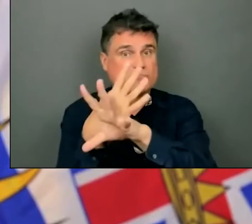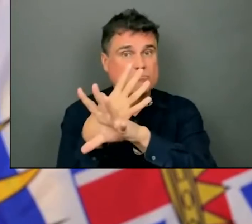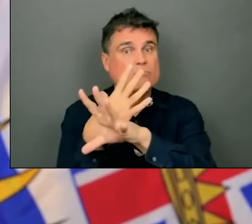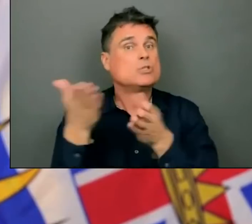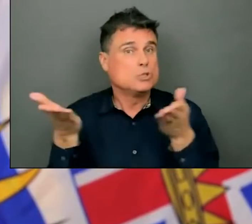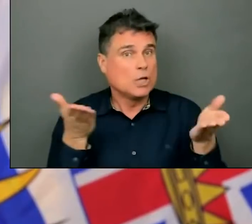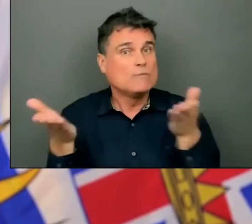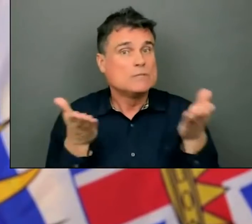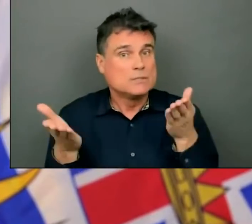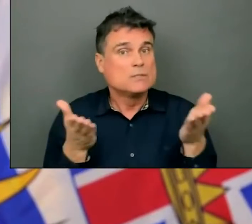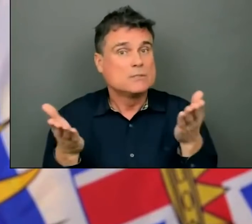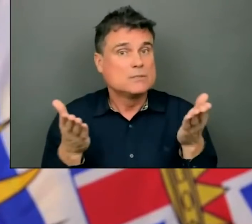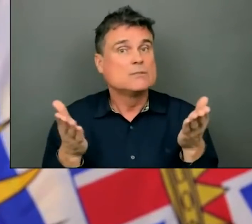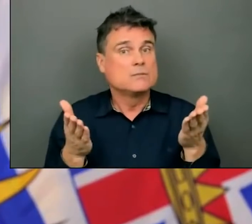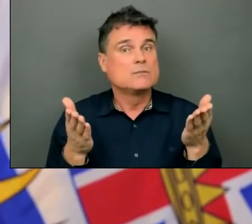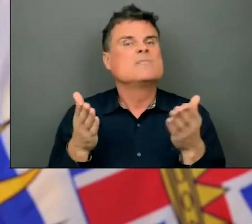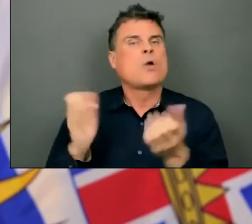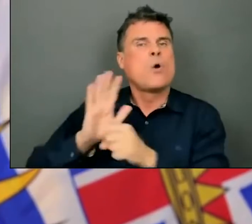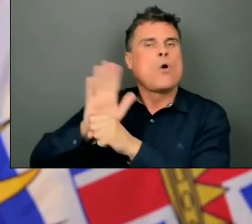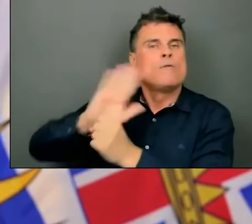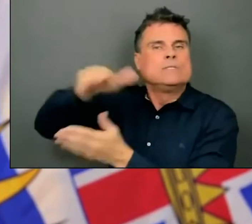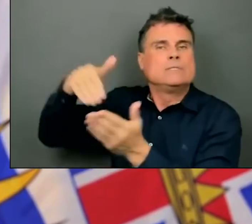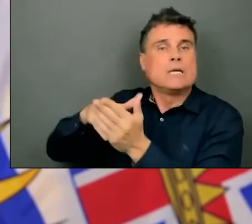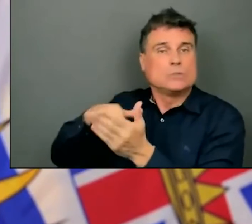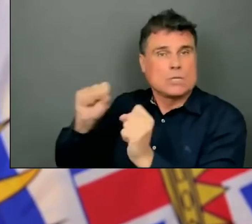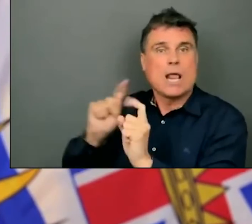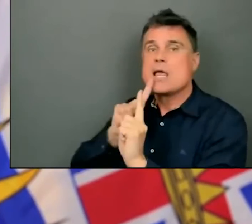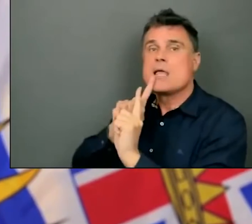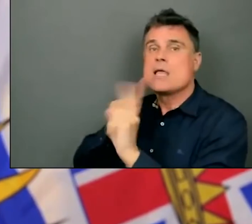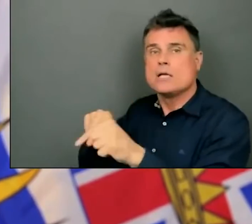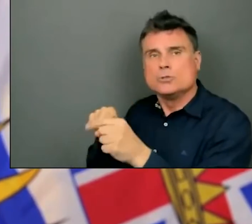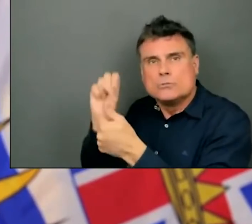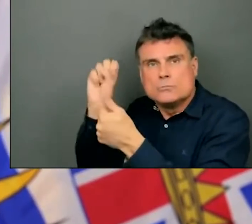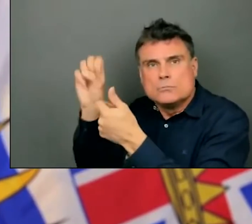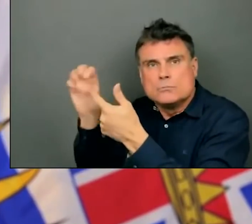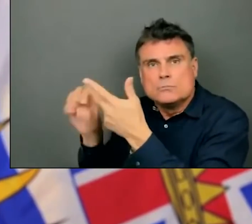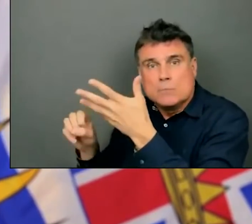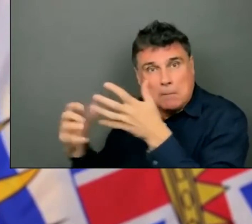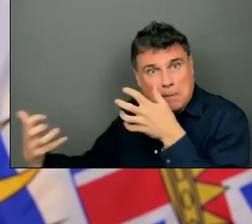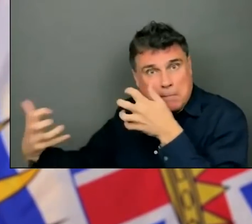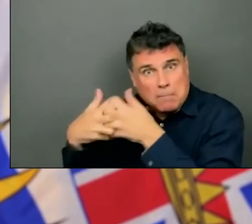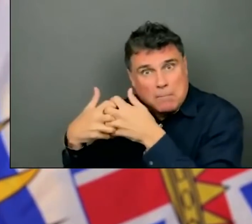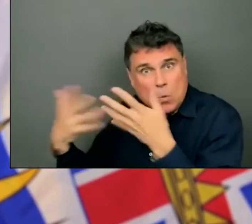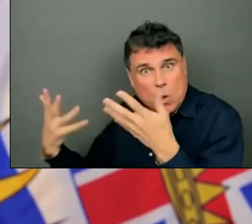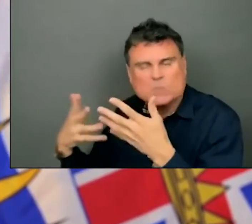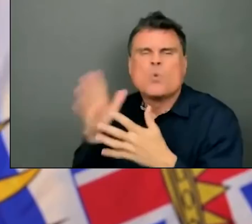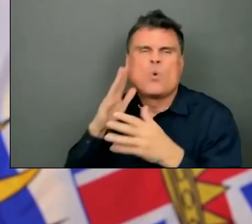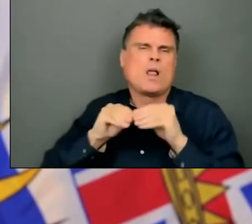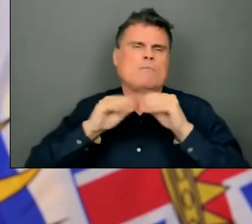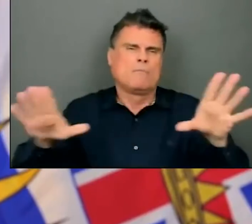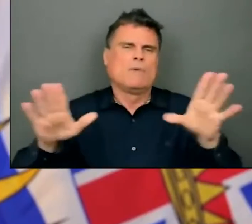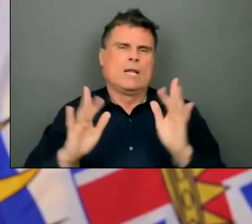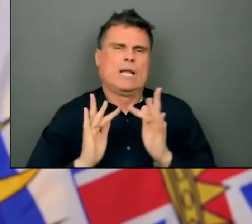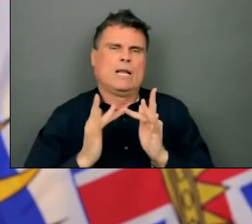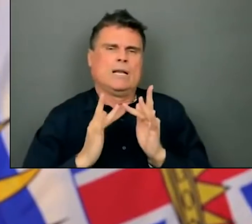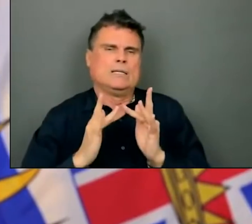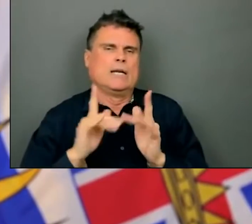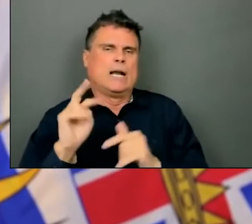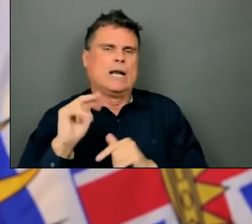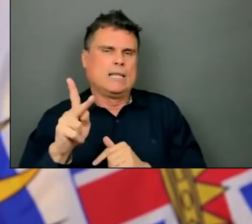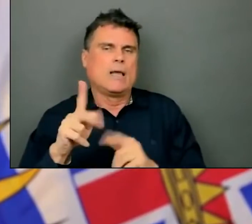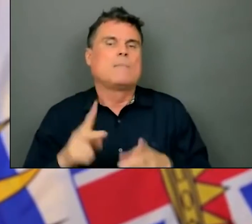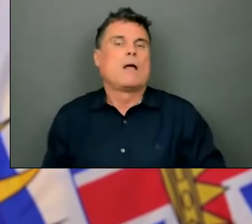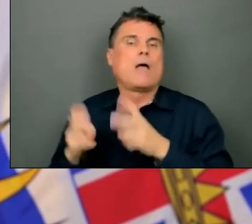Centre around the province. So we'll be sending out the links to those information and posting them on our COVID-19 websites and on the